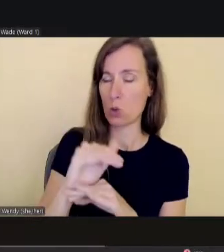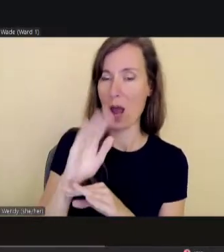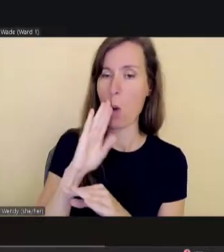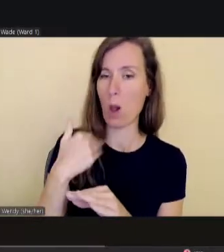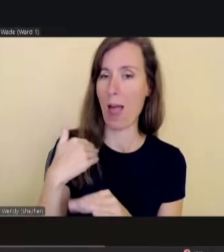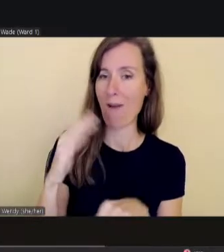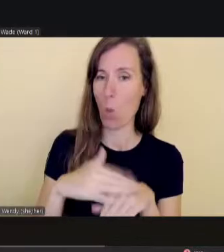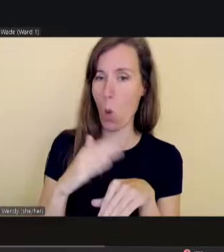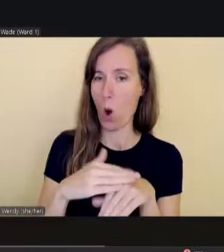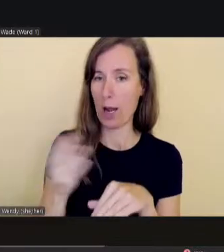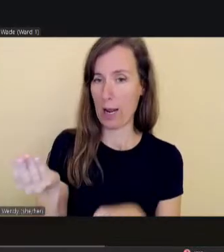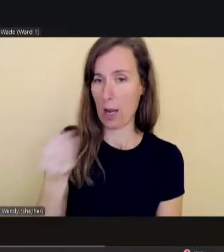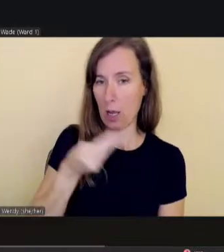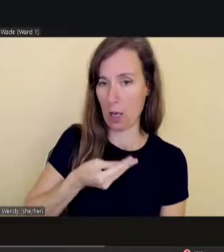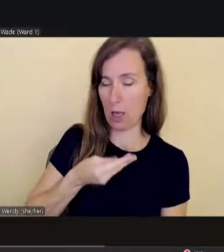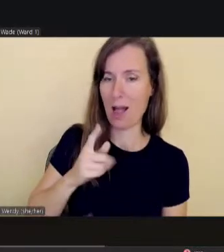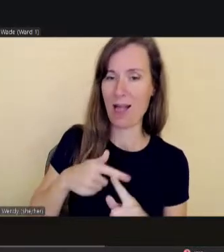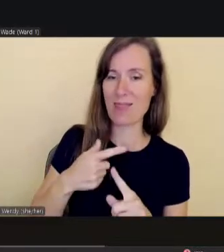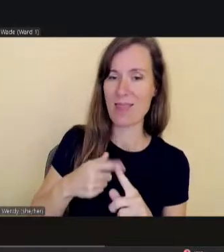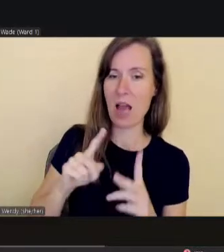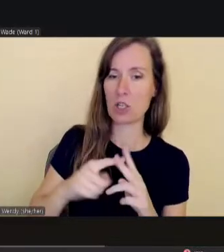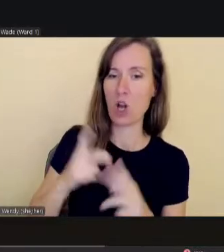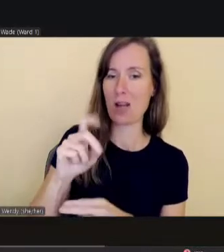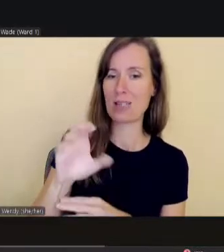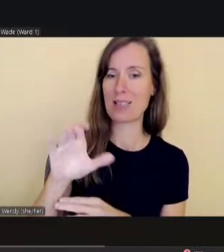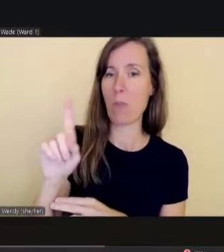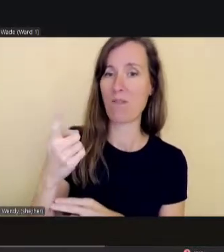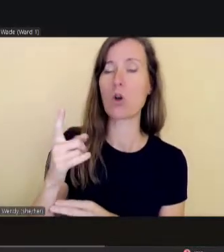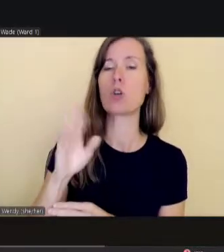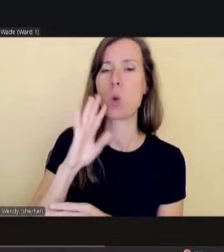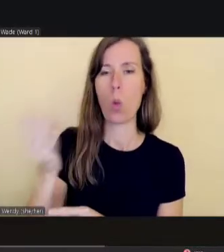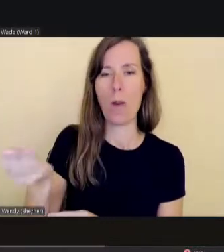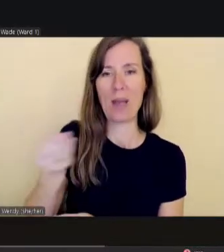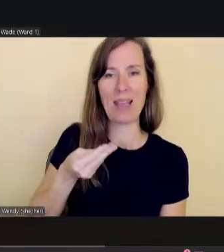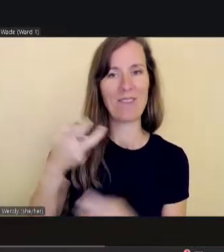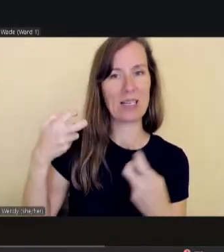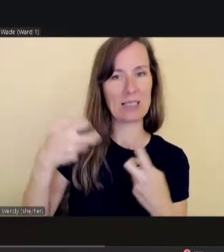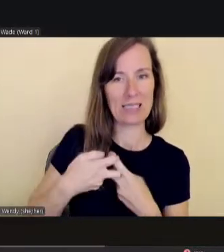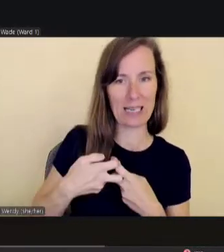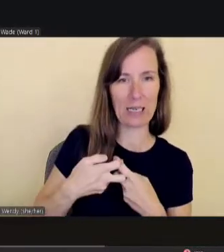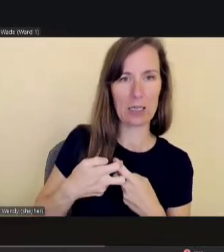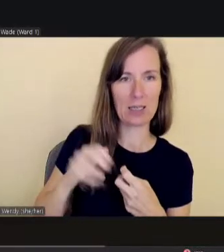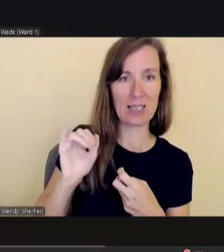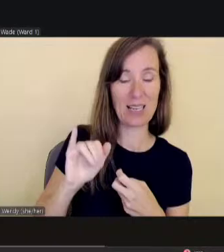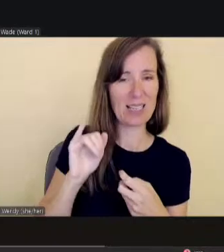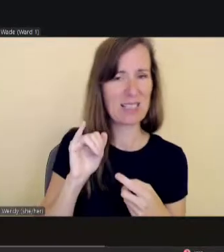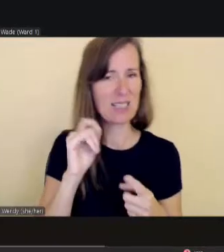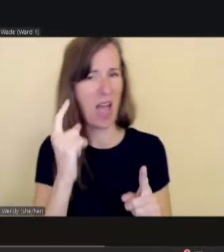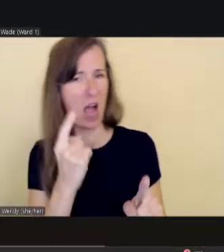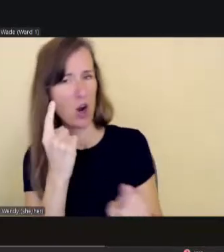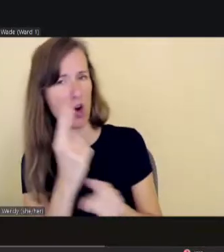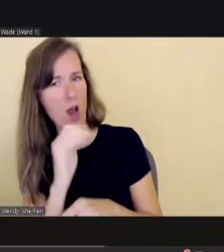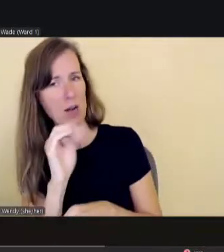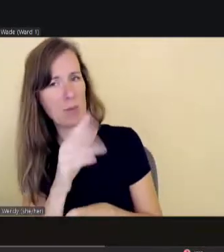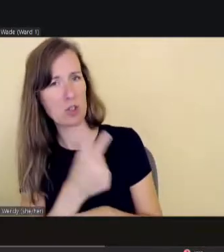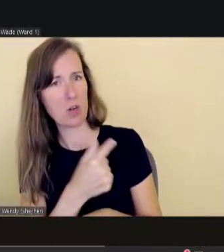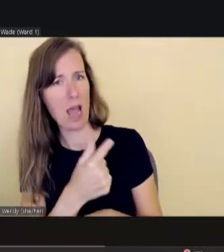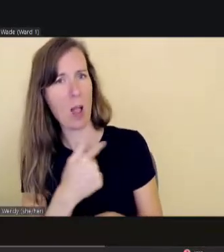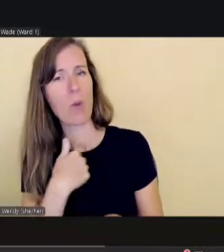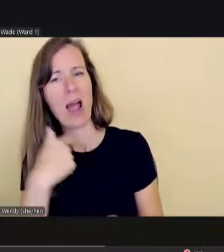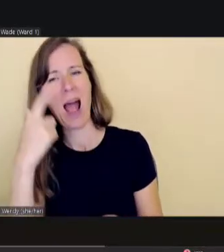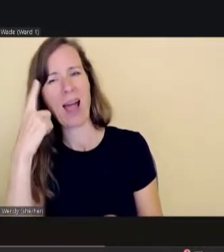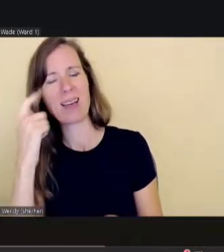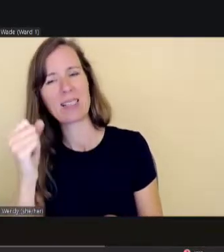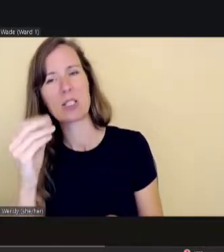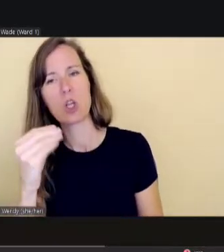if I do it, I will be issued a citation. Is that correct, Mr. Galloway? I think so. We have to put the